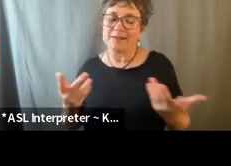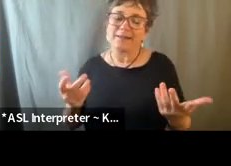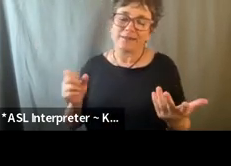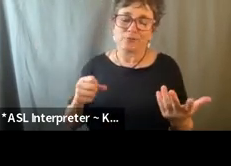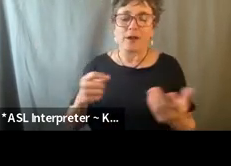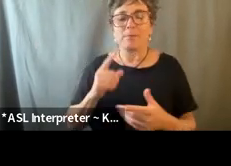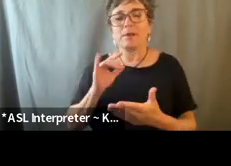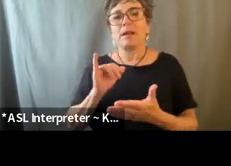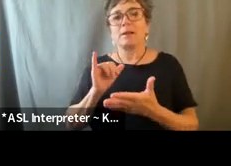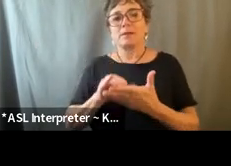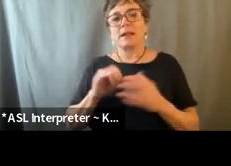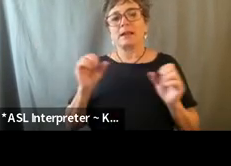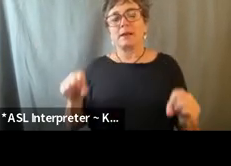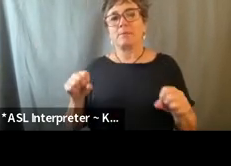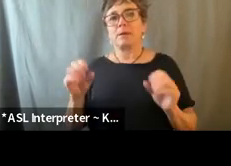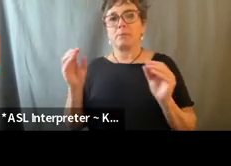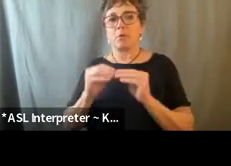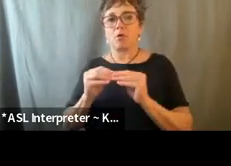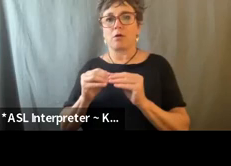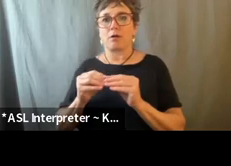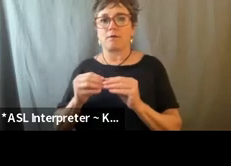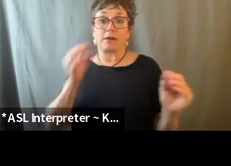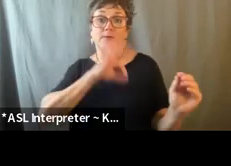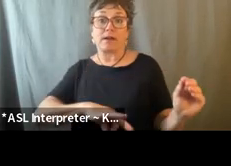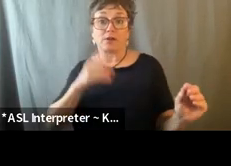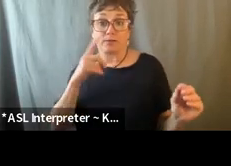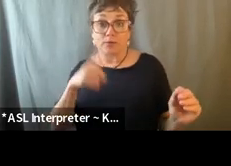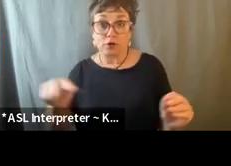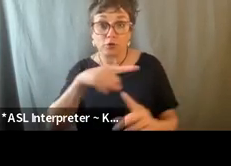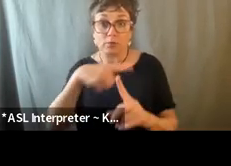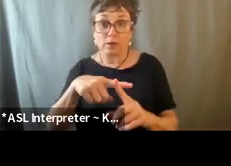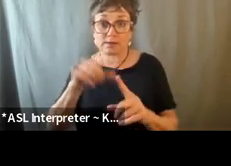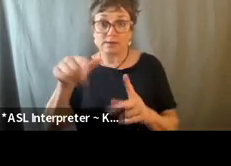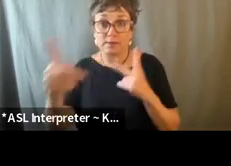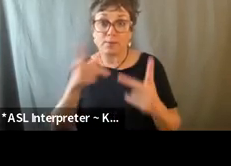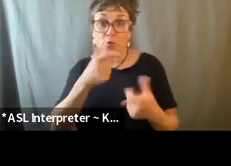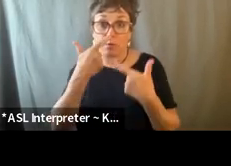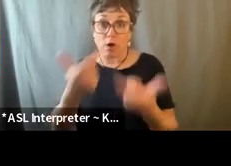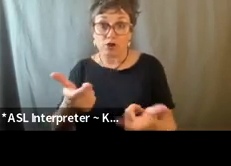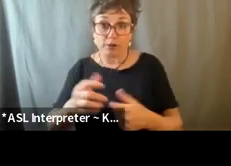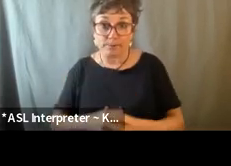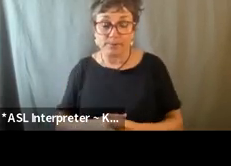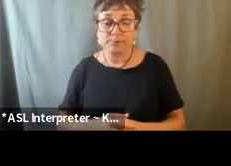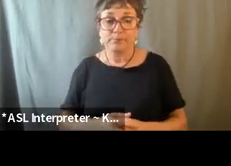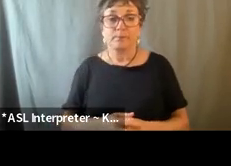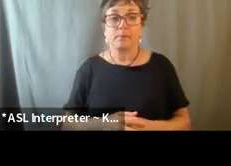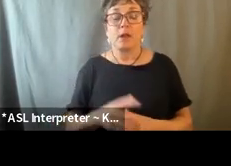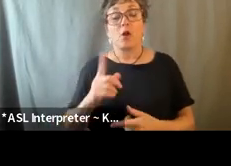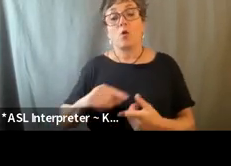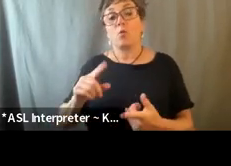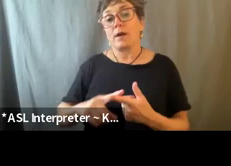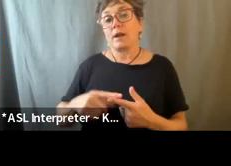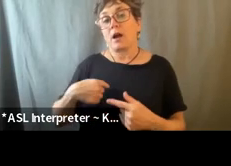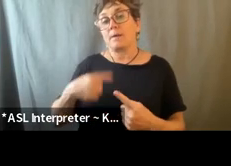of an advantage on your end as well as your audiences. And so when I'm thinking about reaching kind of